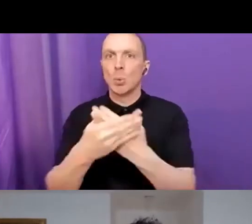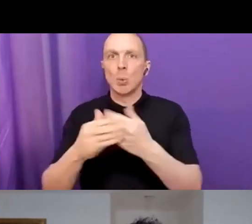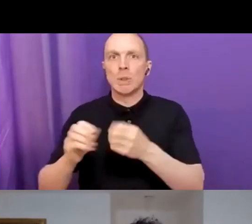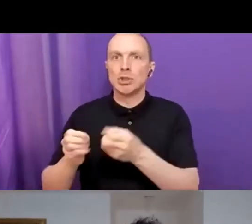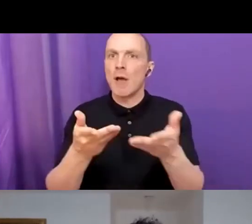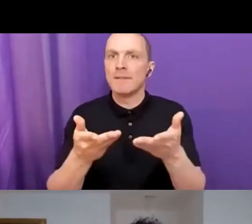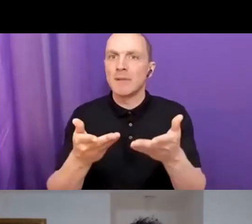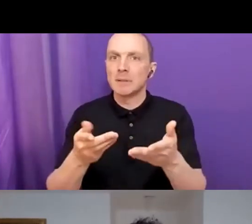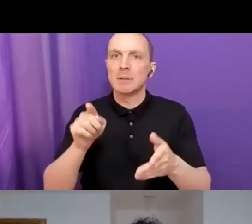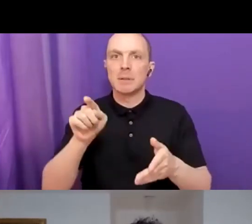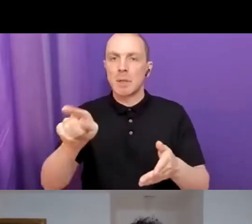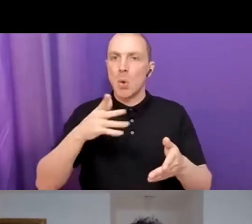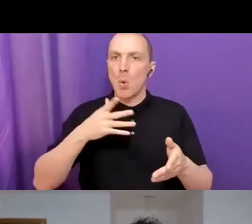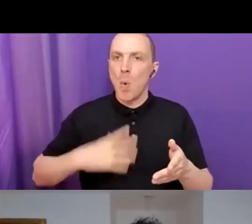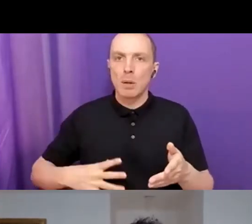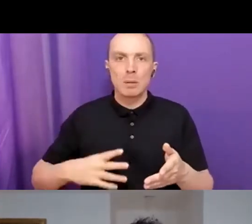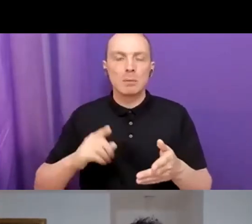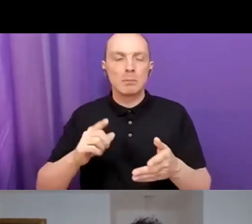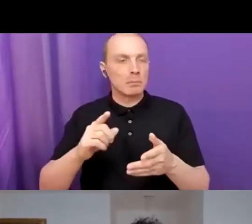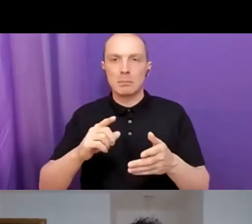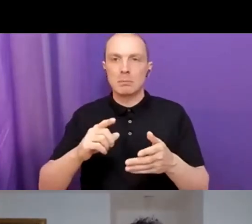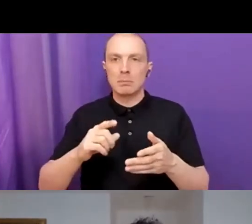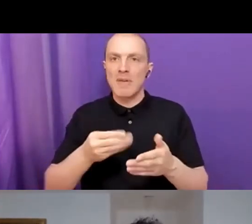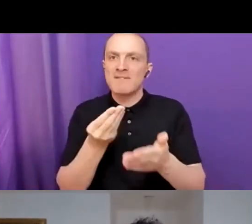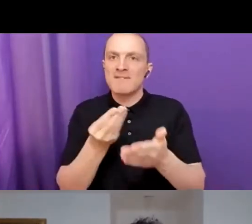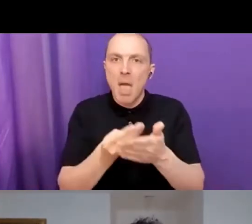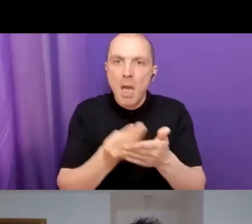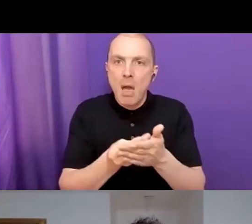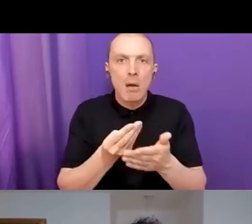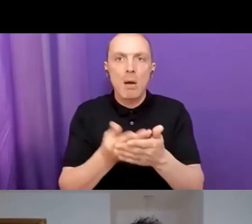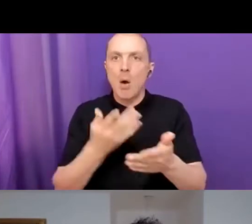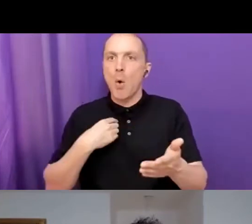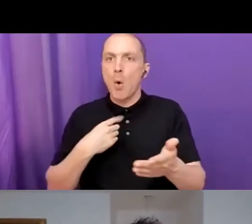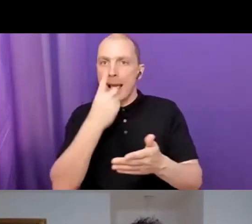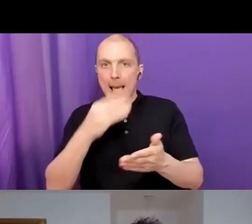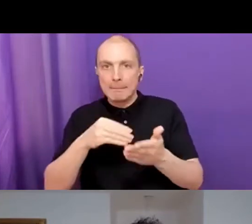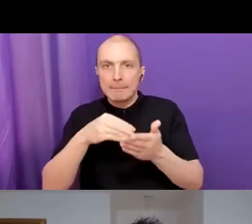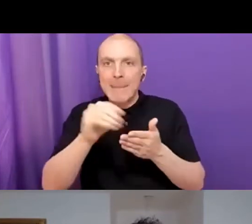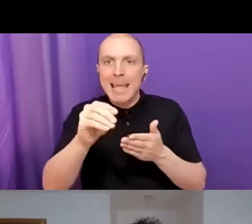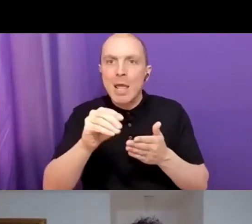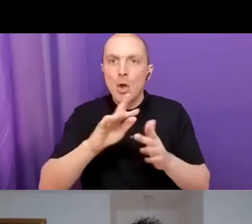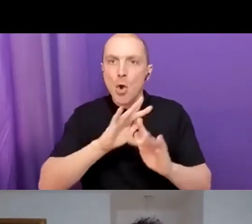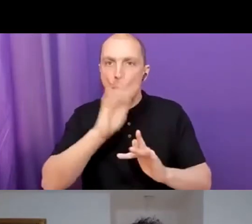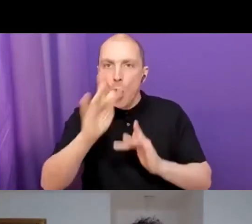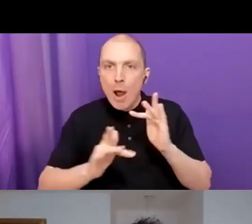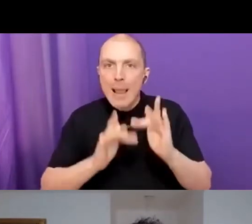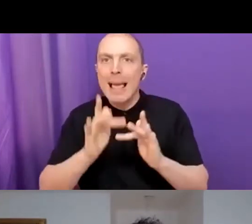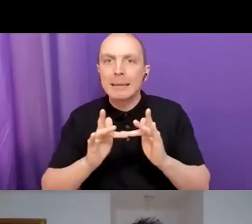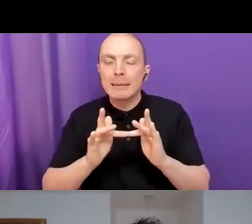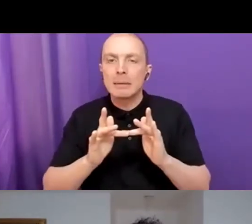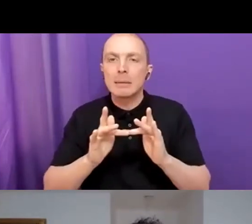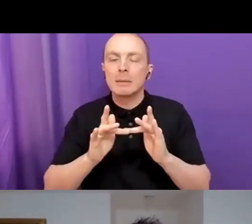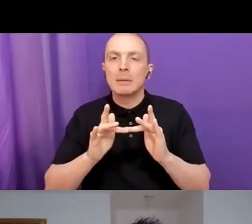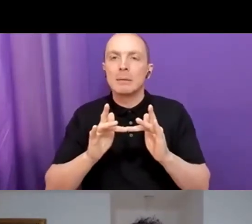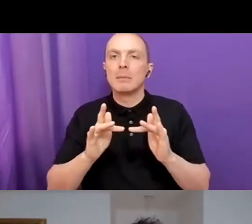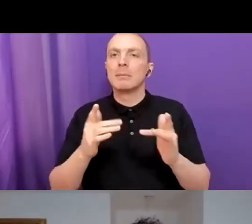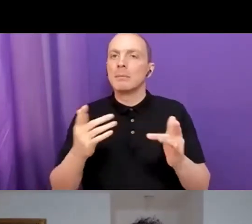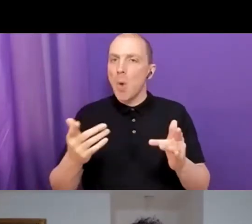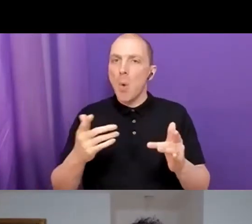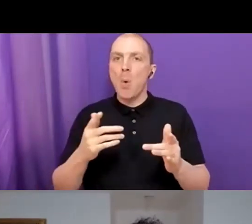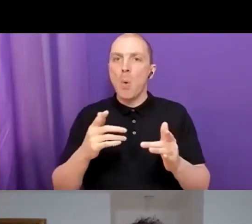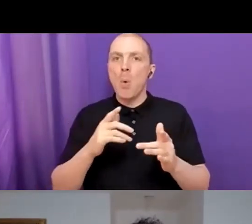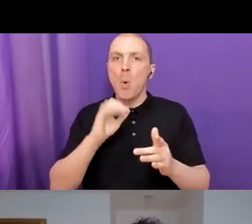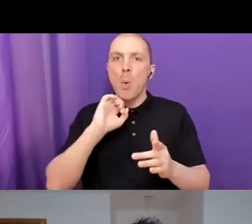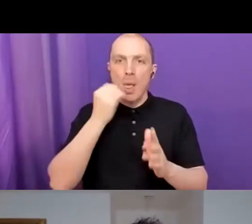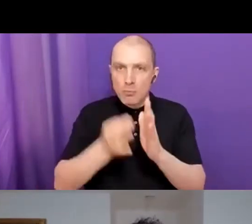fares information or opportunities to pay for your journey online. By making these improvements and building on the journey